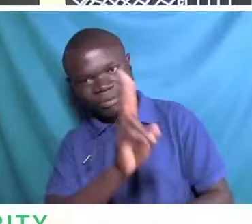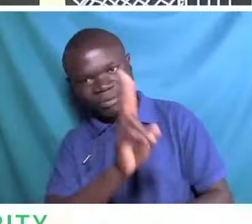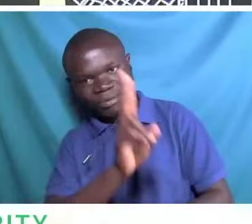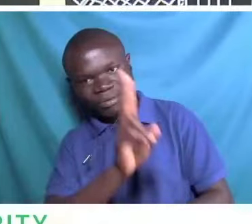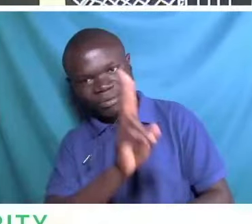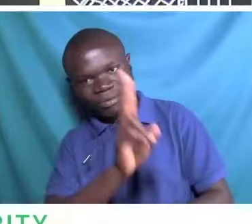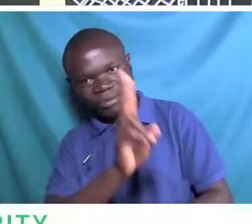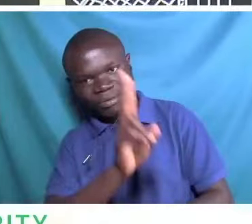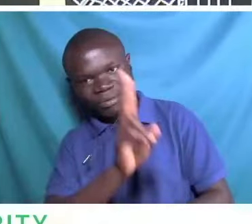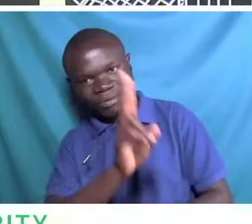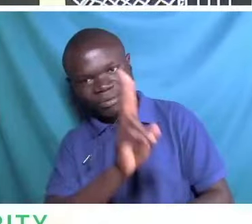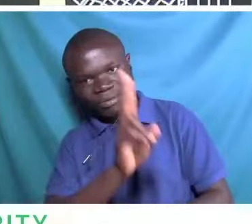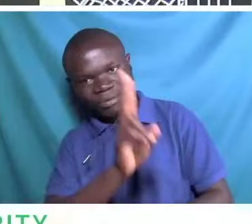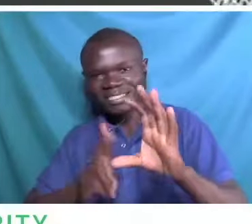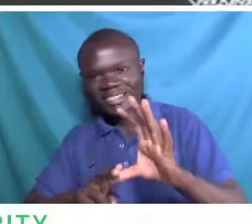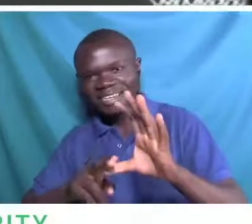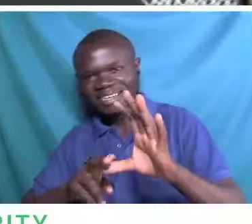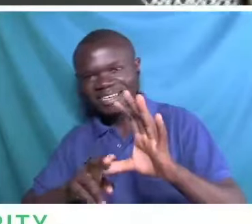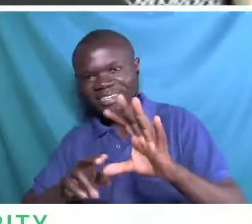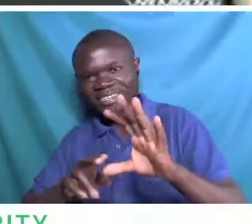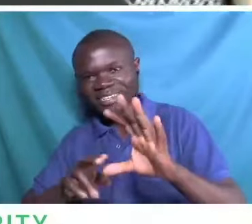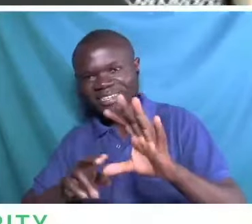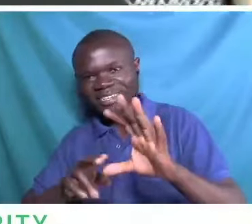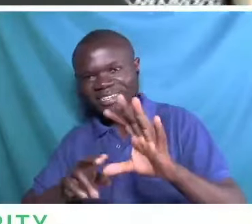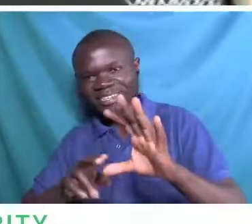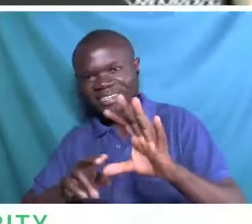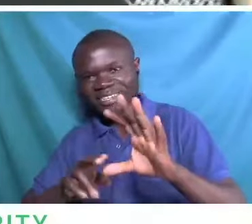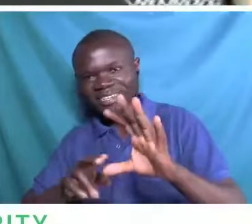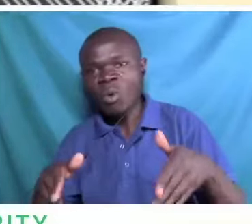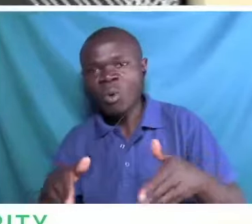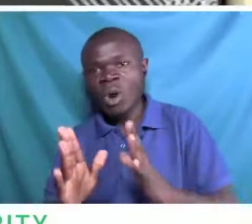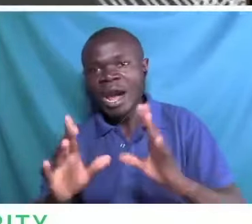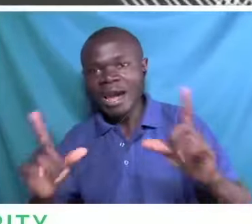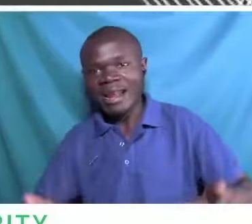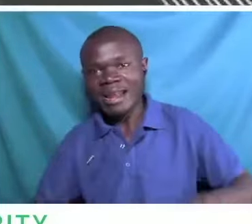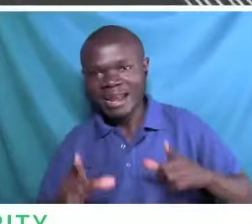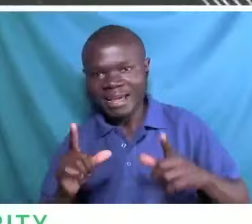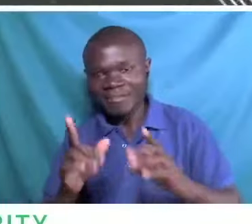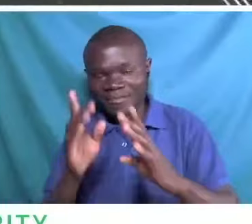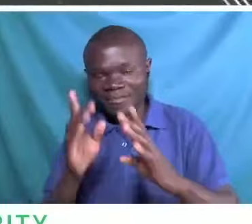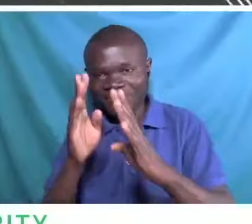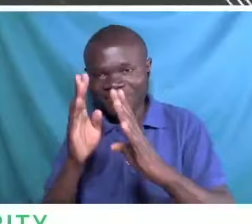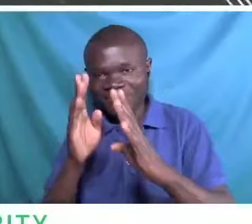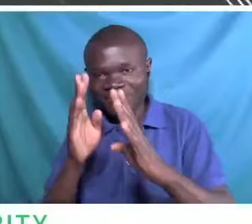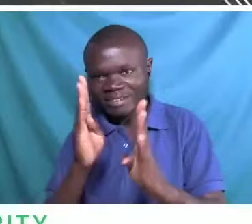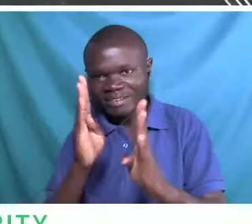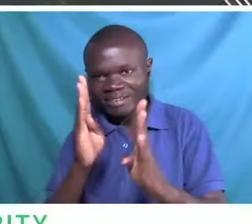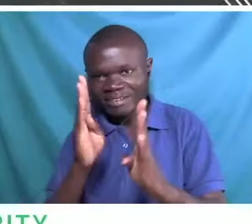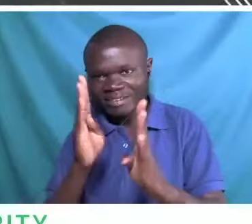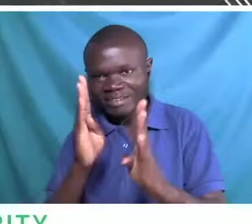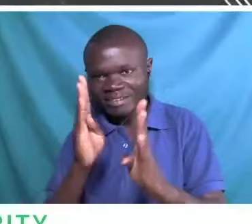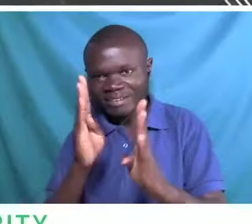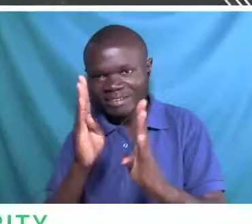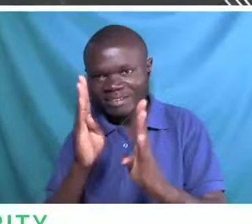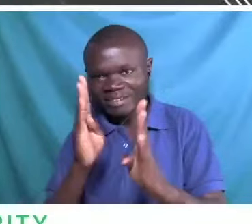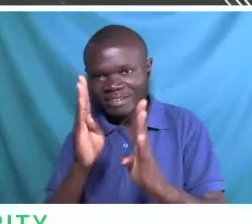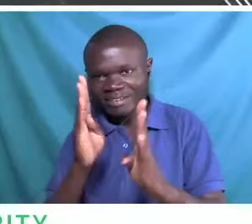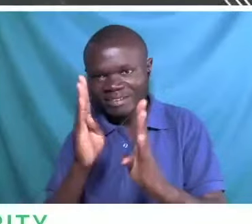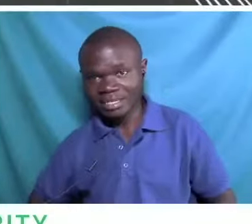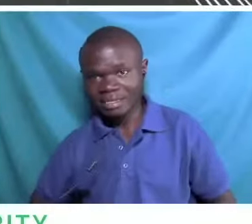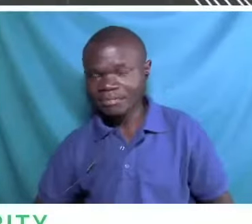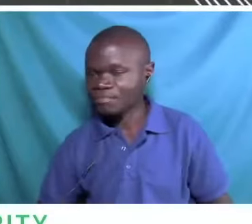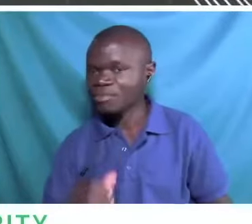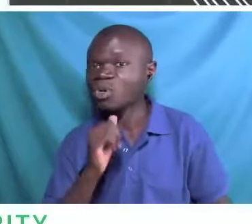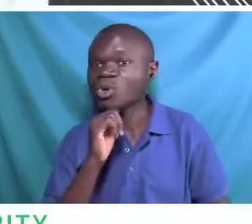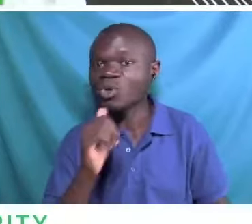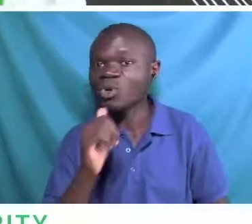It hit me that in the same way, our lives need to be hid in Christ. And when your life is so hid in Christ, it's not about